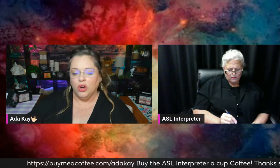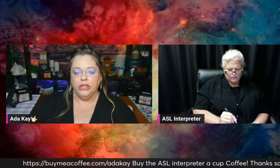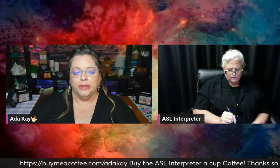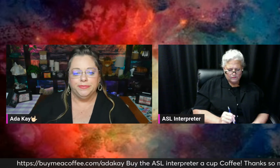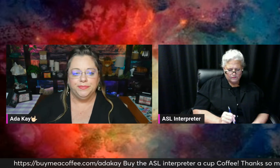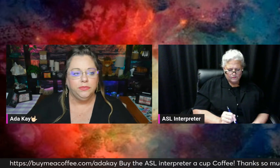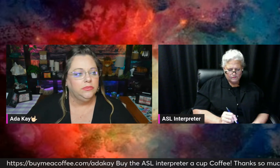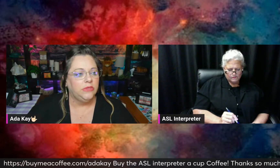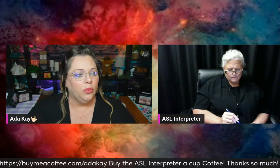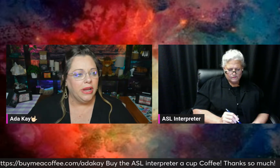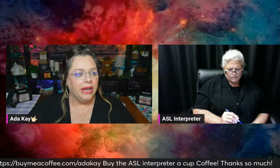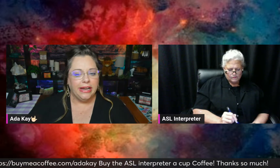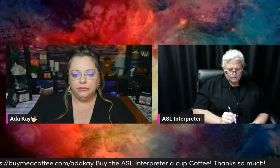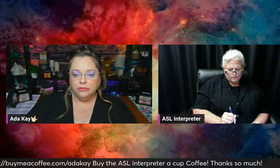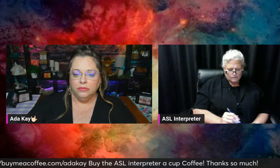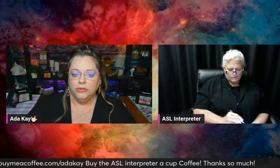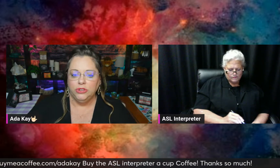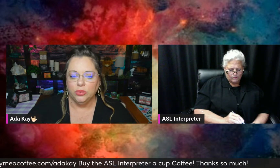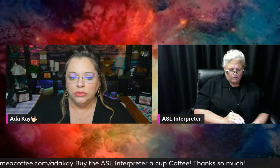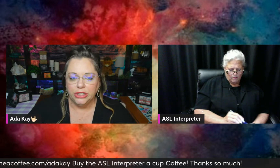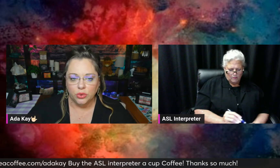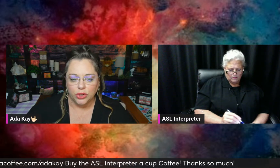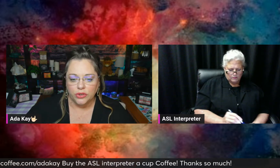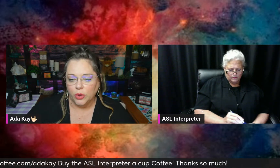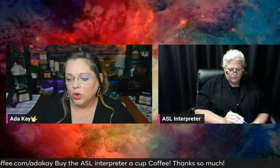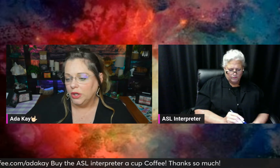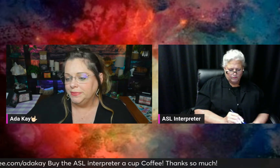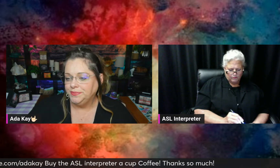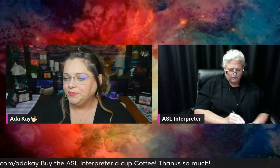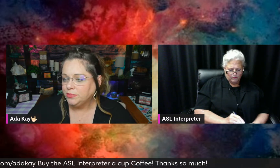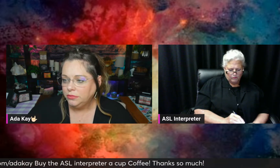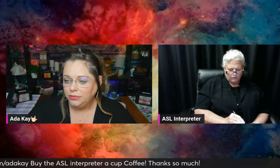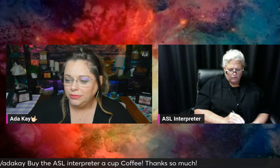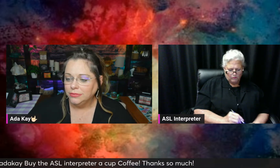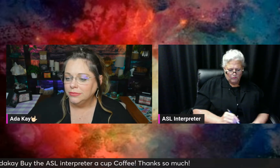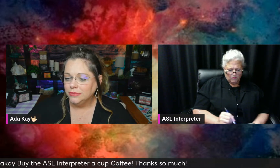gonna call you." That way I don't ignore your phone call.